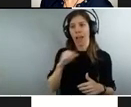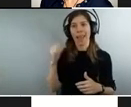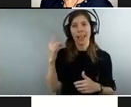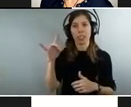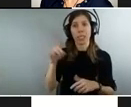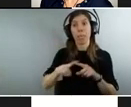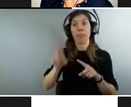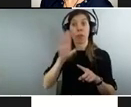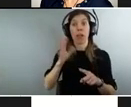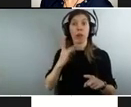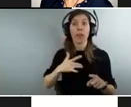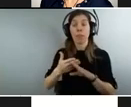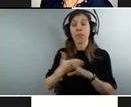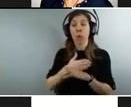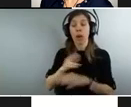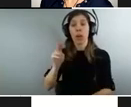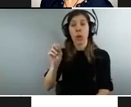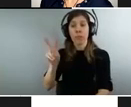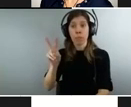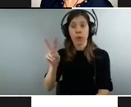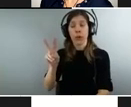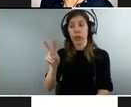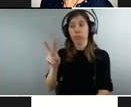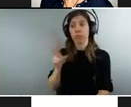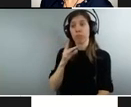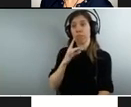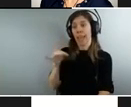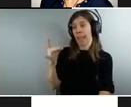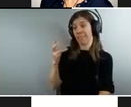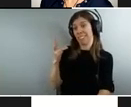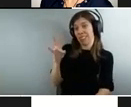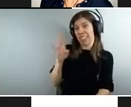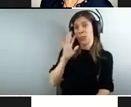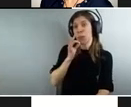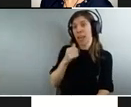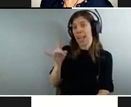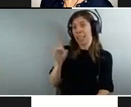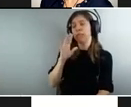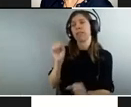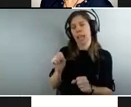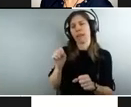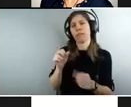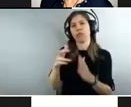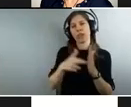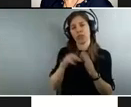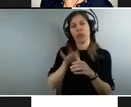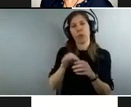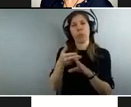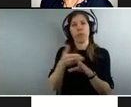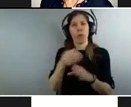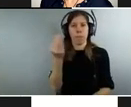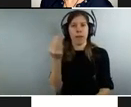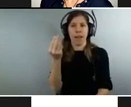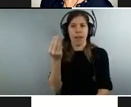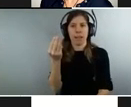before November, they can still register to vote up until Monday. We'll be talking about important dates coming